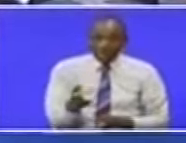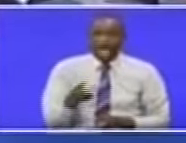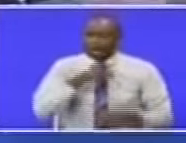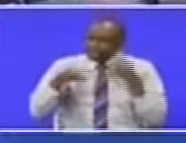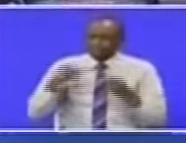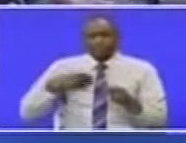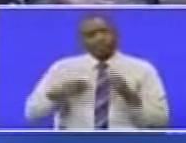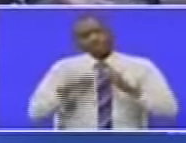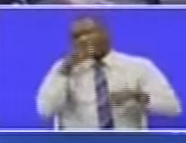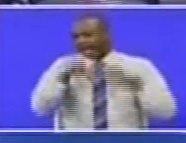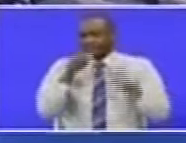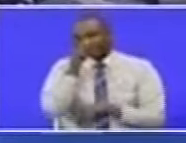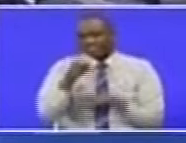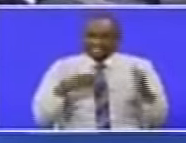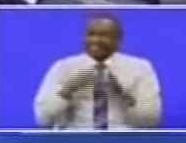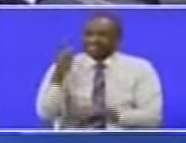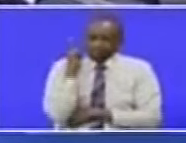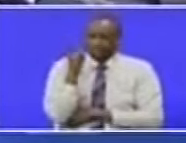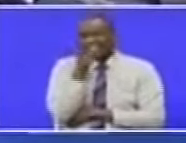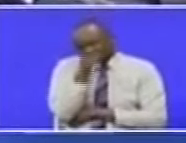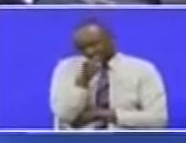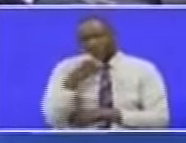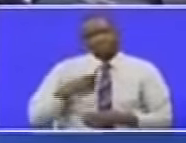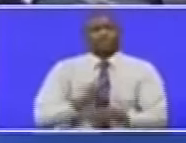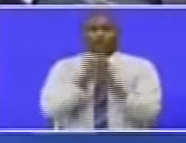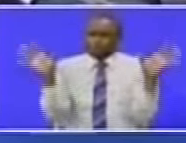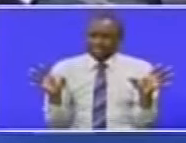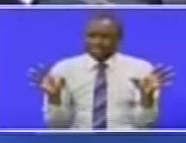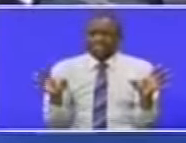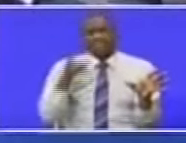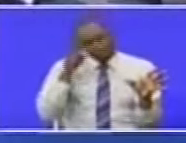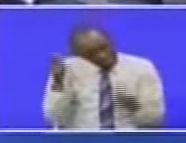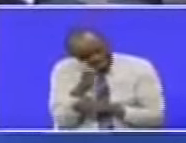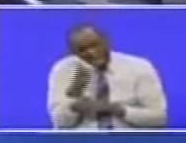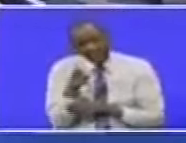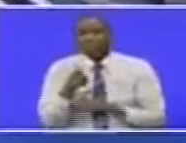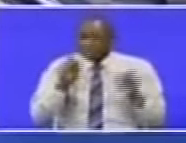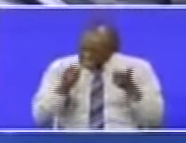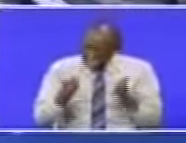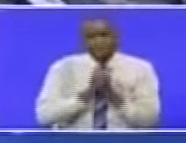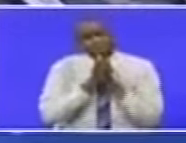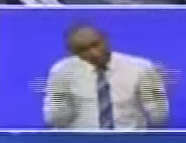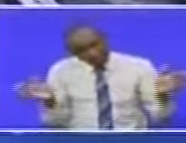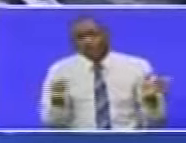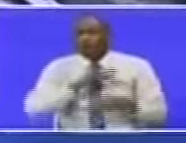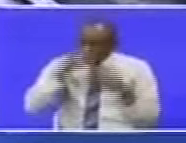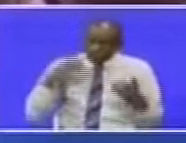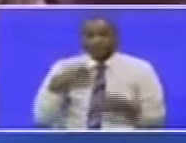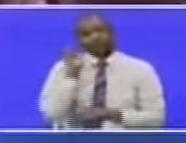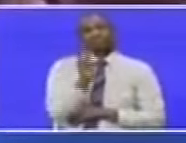trafficking, it's something that is transparent, it's been open to the media, open to the public. This is all